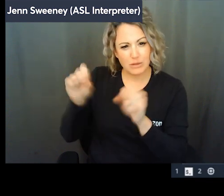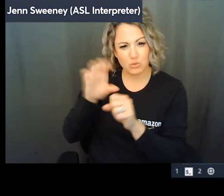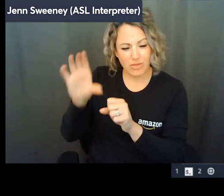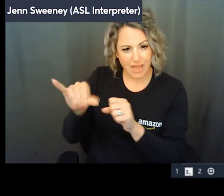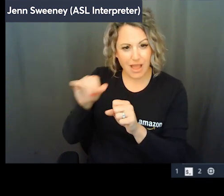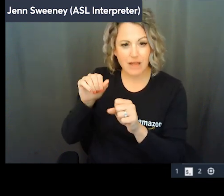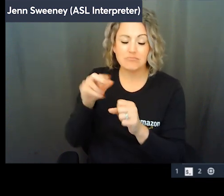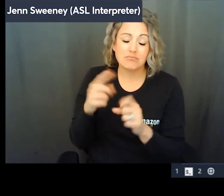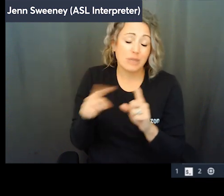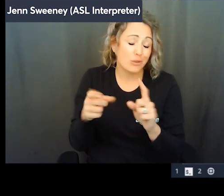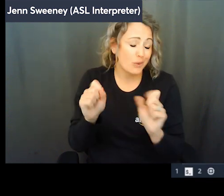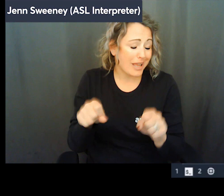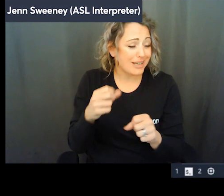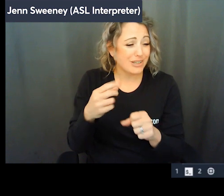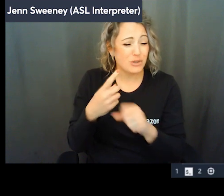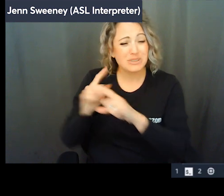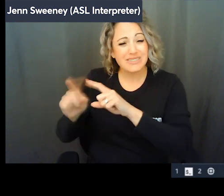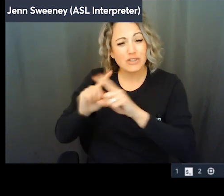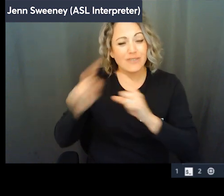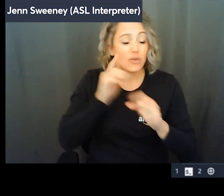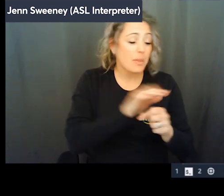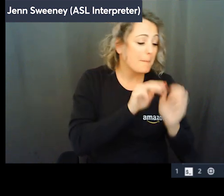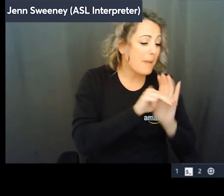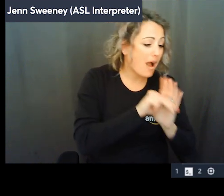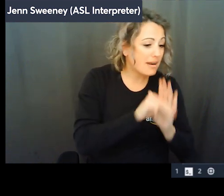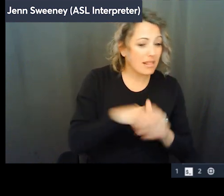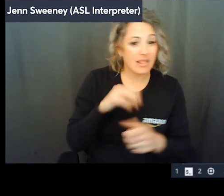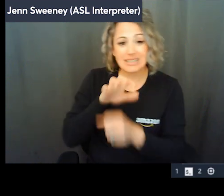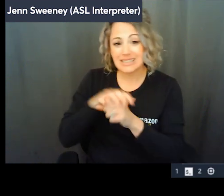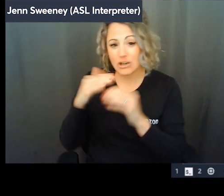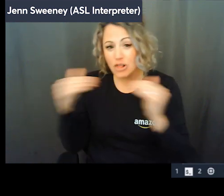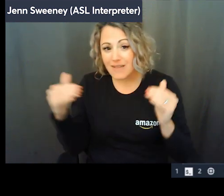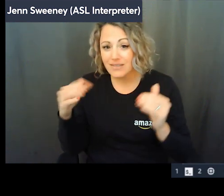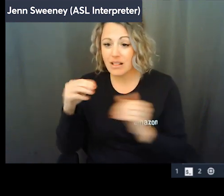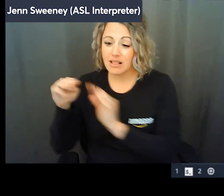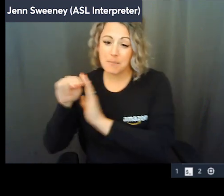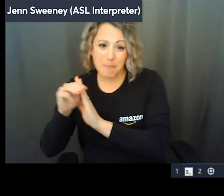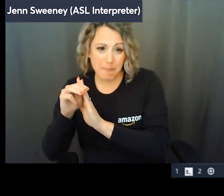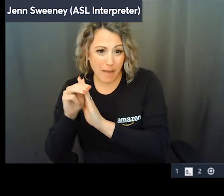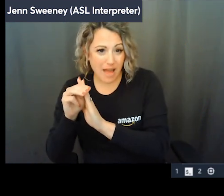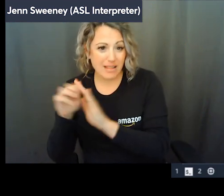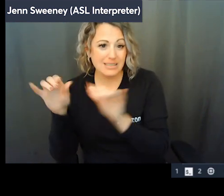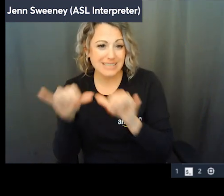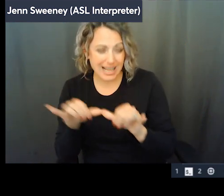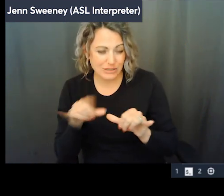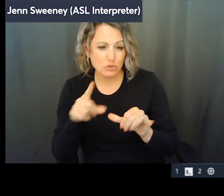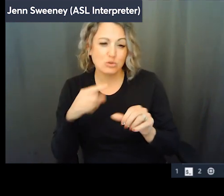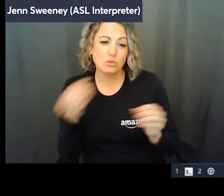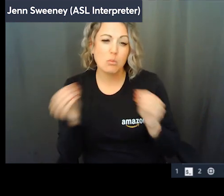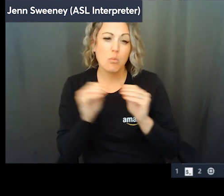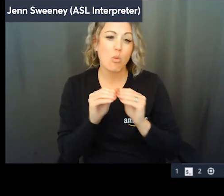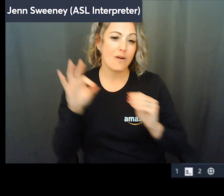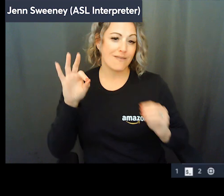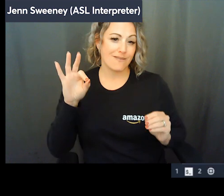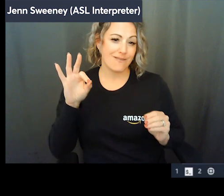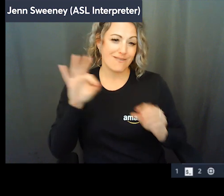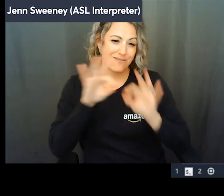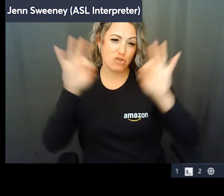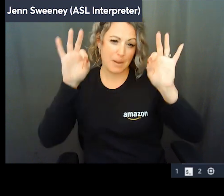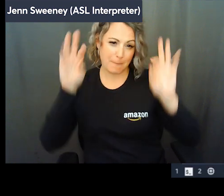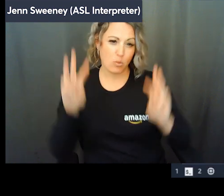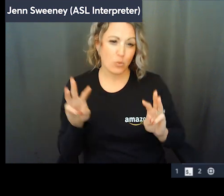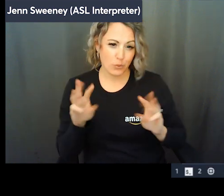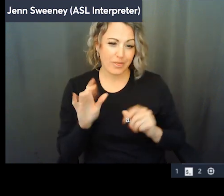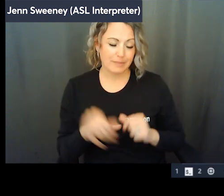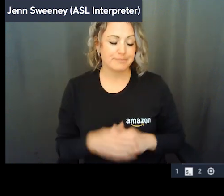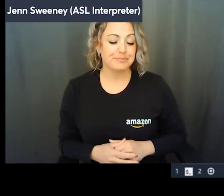model, container level. And then obviously there's unique cases when you're dealing with heavier models that you can do more framework specific kind of options as well. So